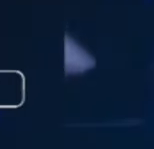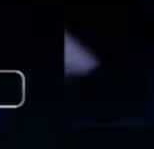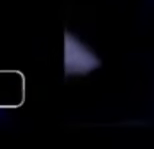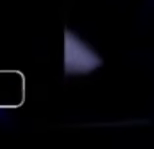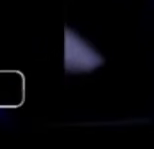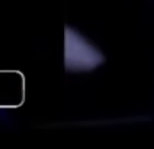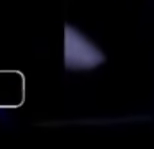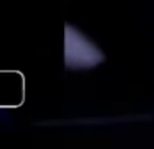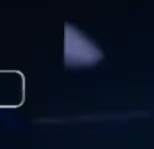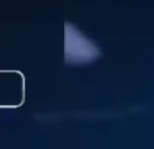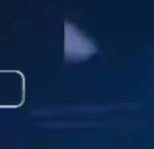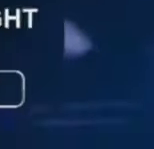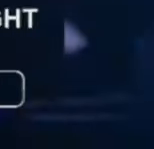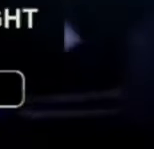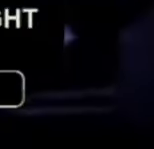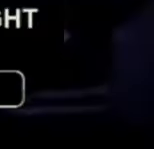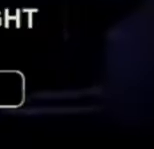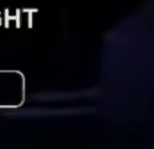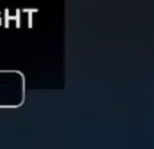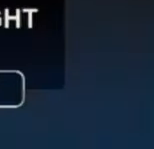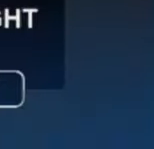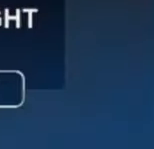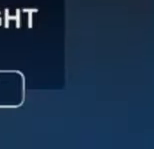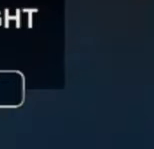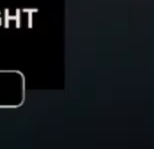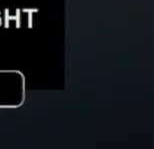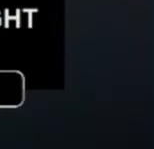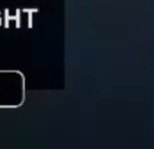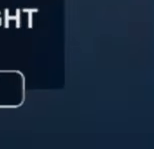family and the nobility, young men